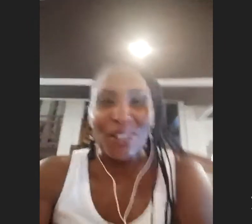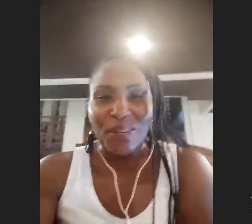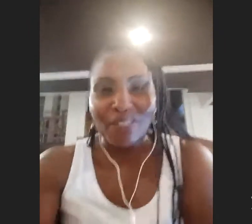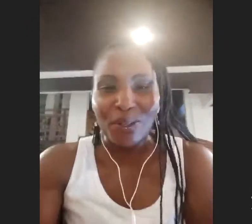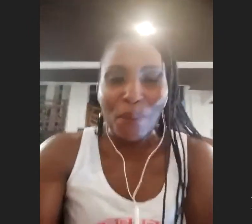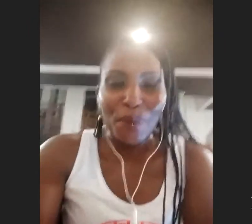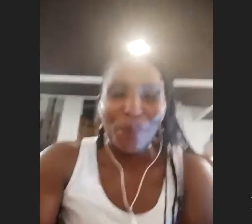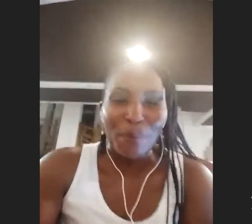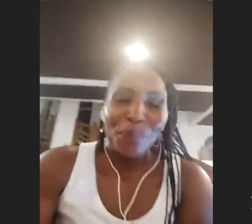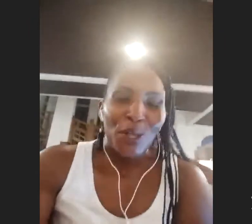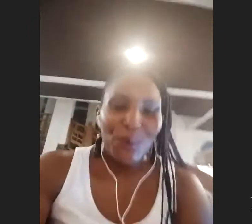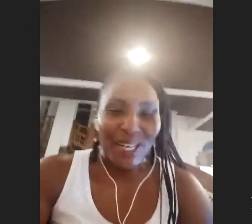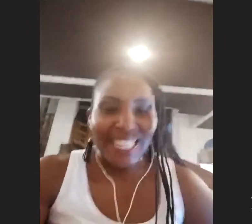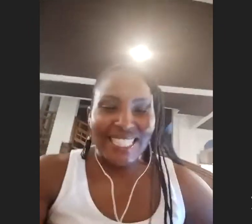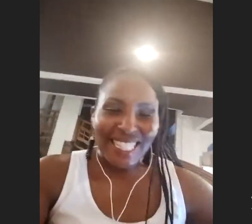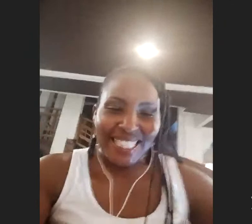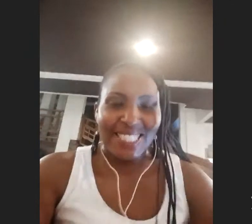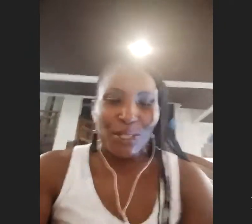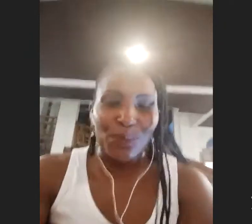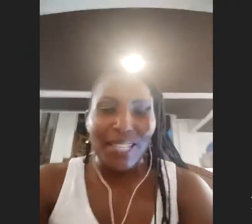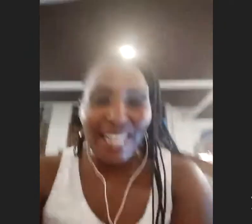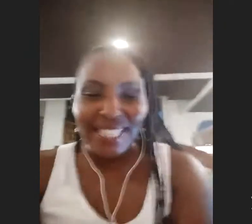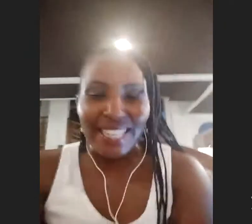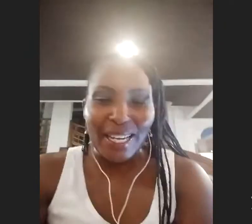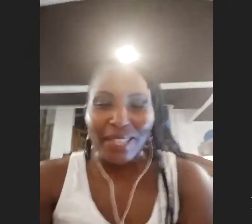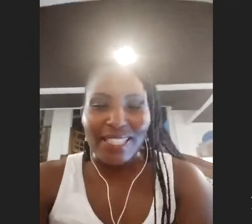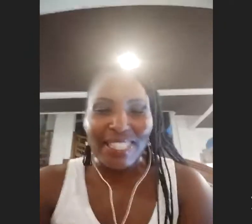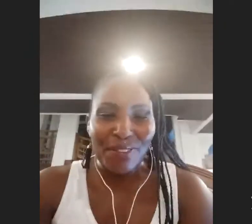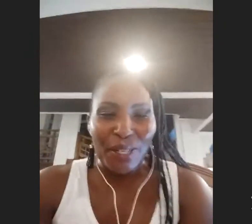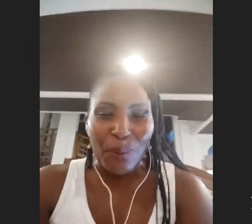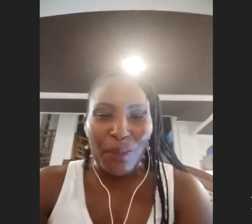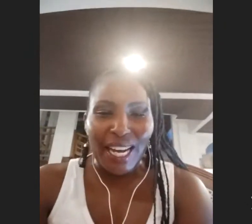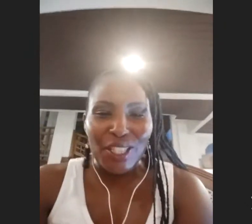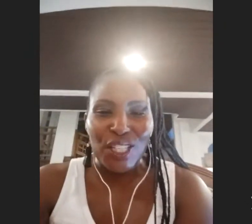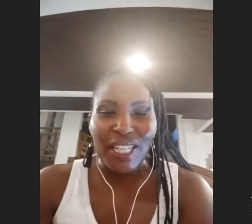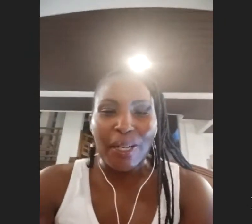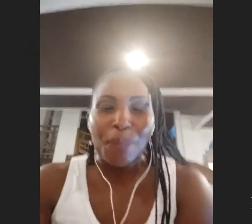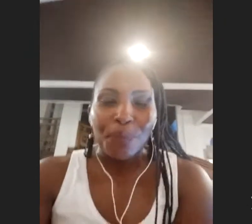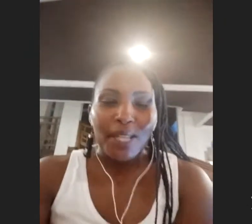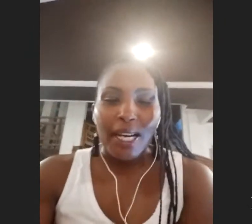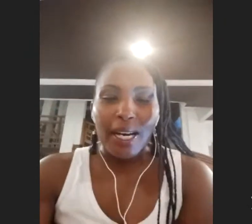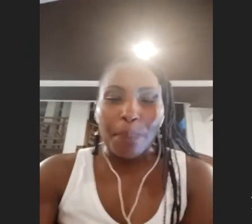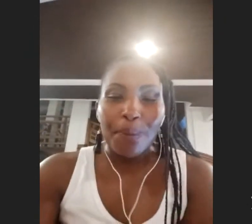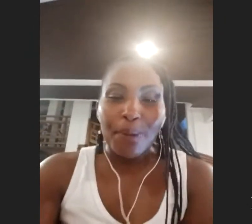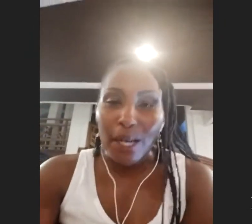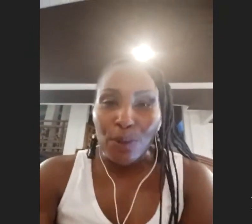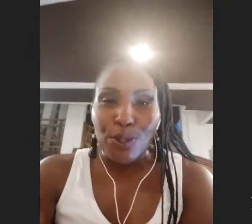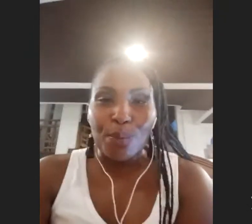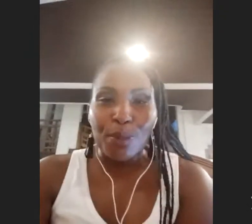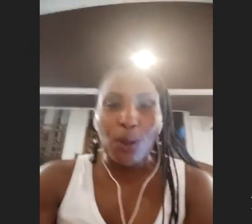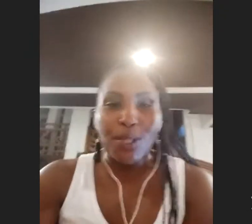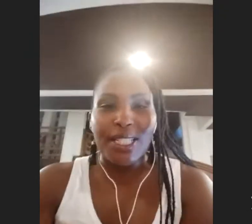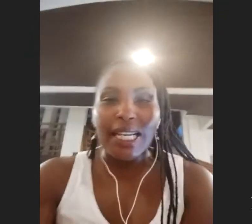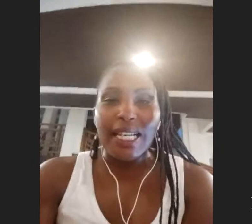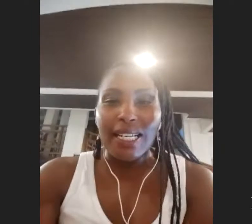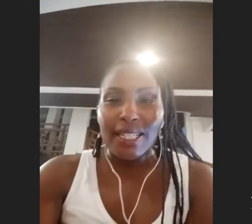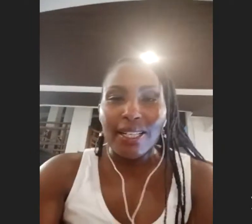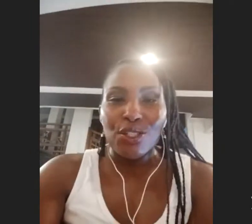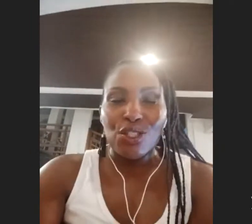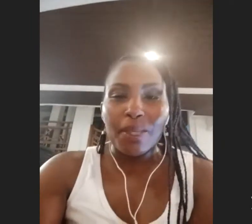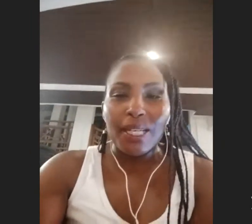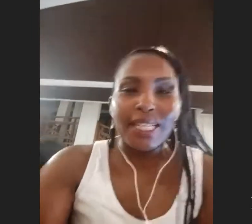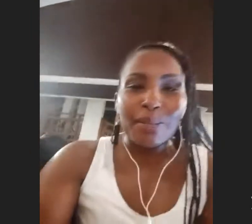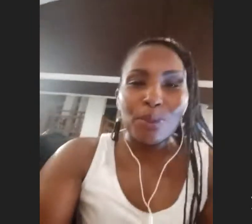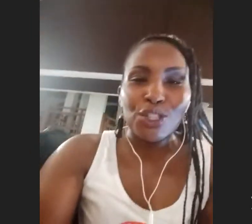my God, we have home people. All right, yes. Tonight, this evening, we are actually proud to be hosting